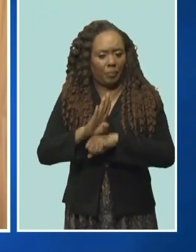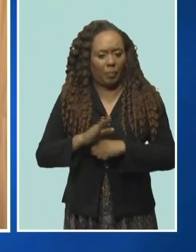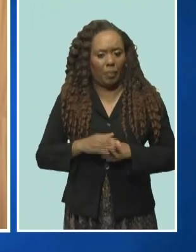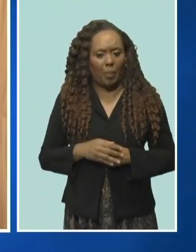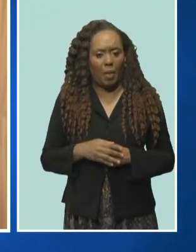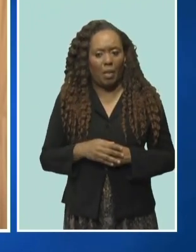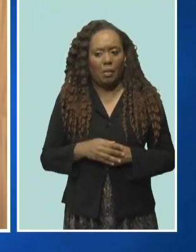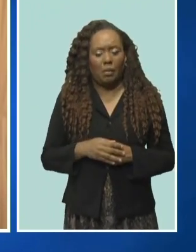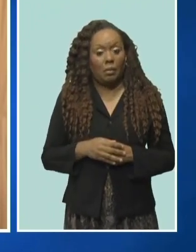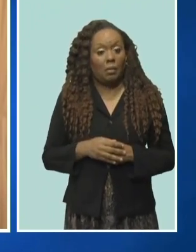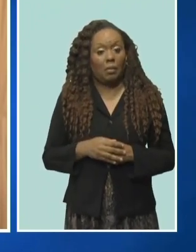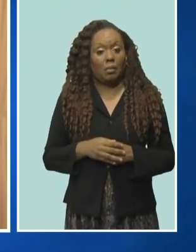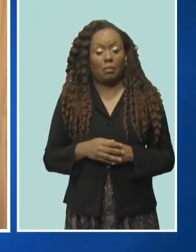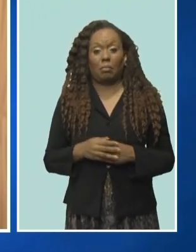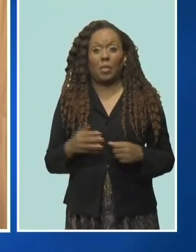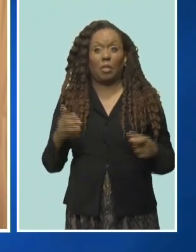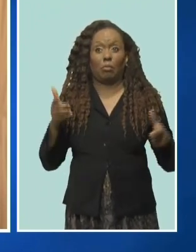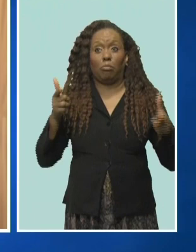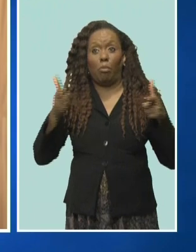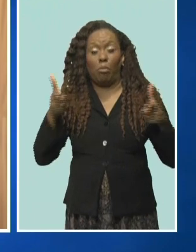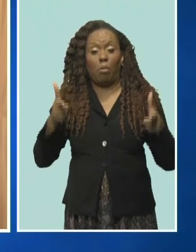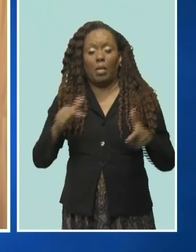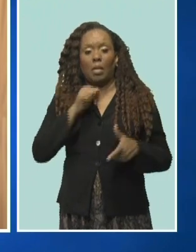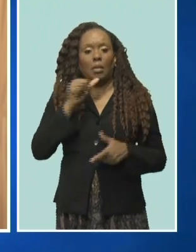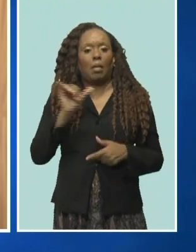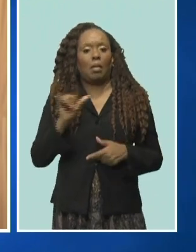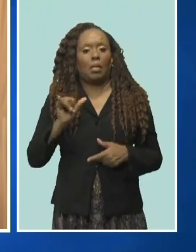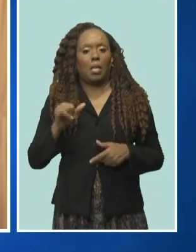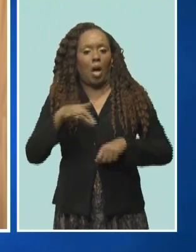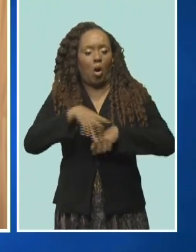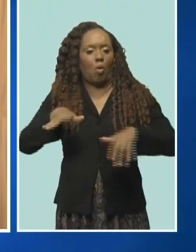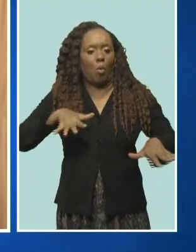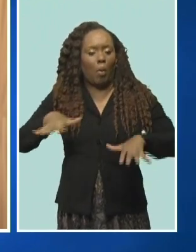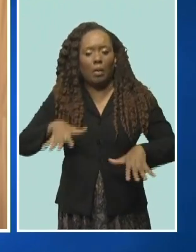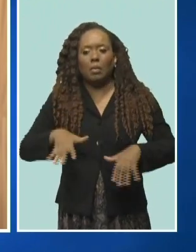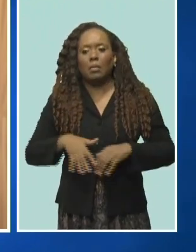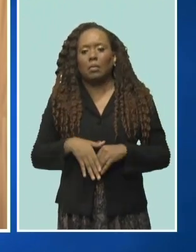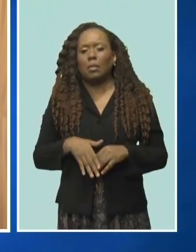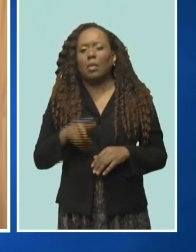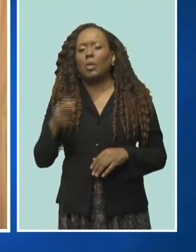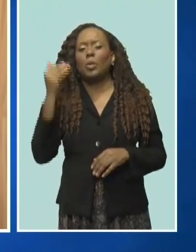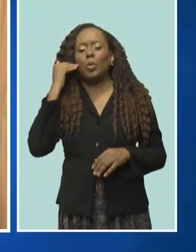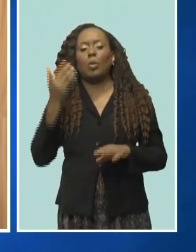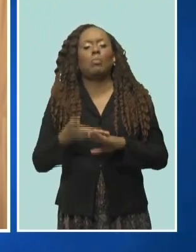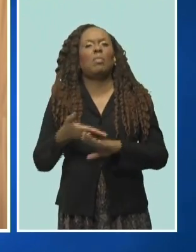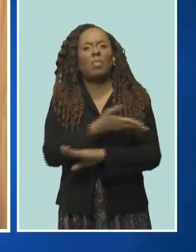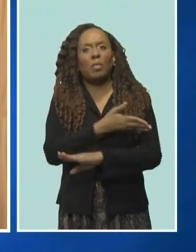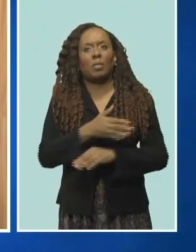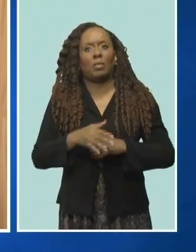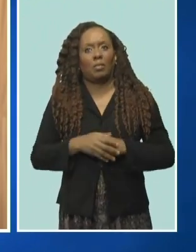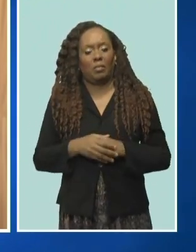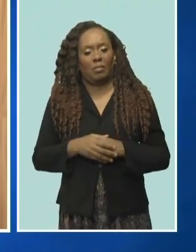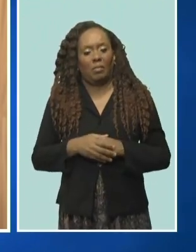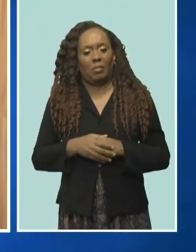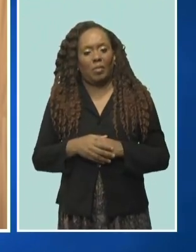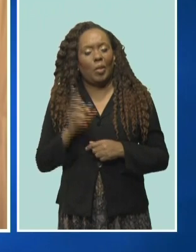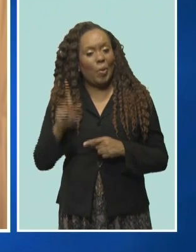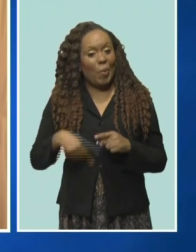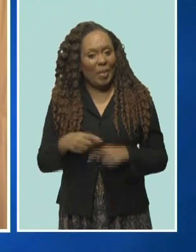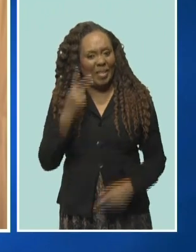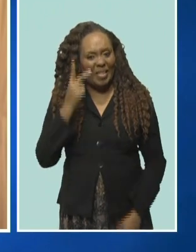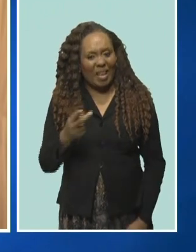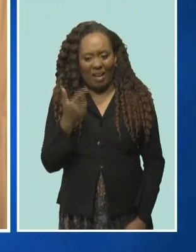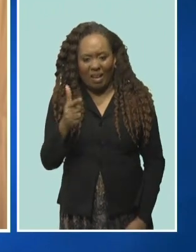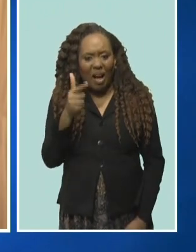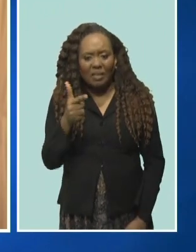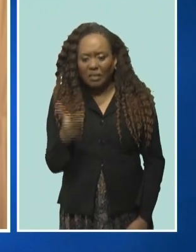like a sudden rain or an earthquake. There is usually notice, and the notice starts with the presence of a gun.